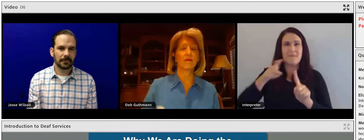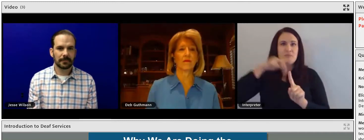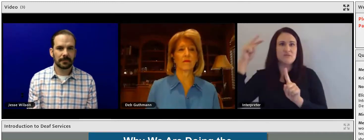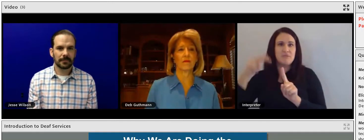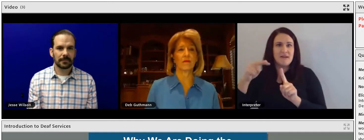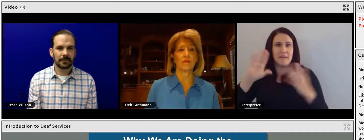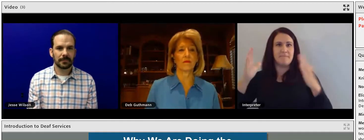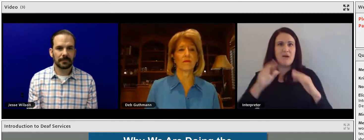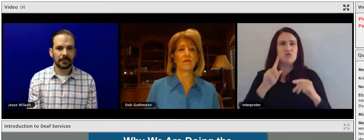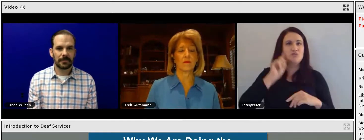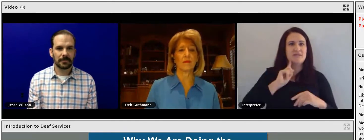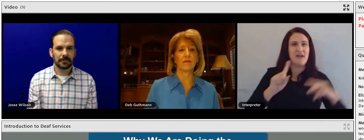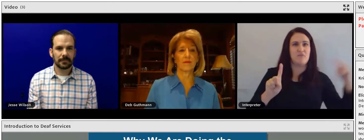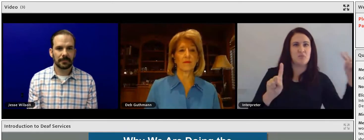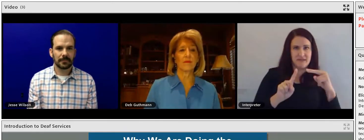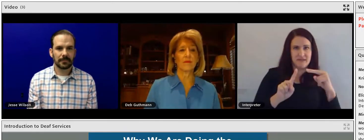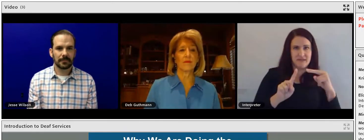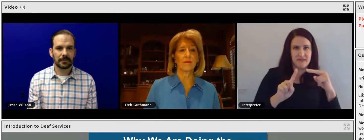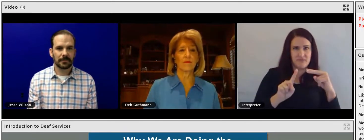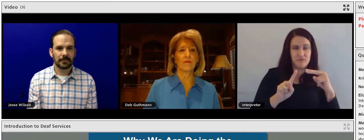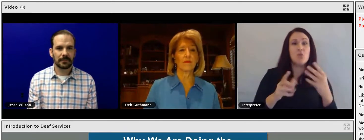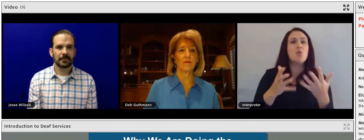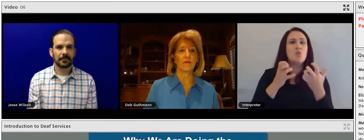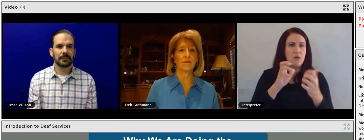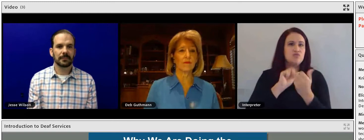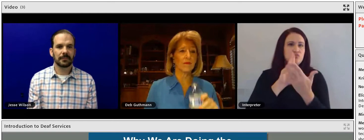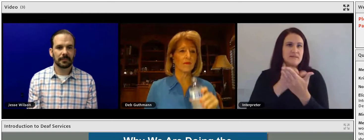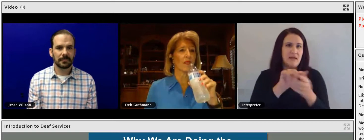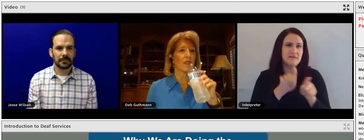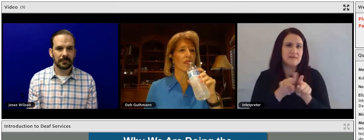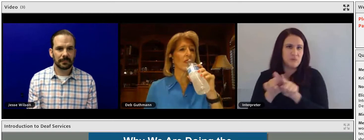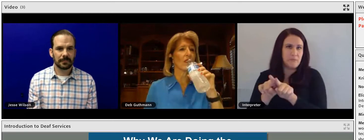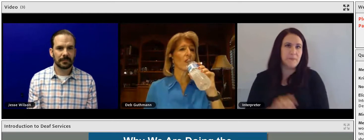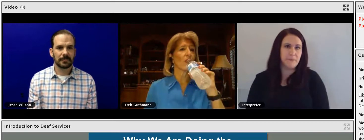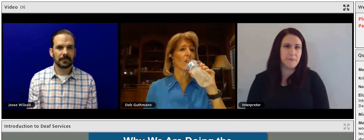deaf perspective, and so we want to address that as well.